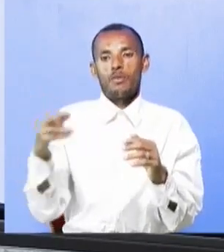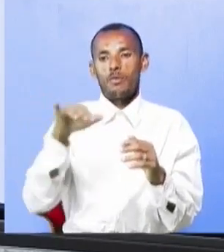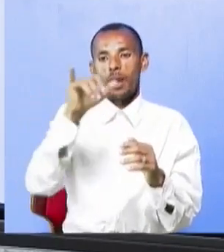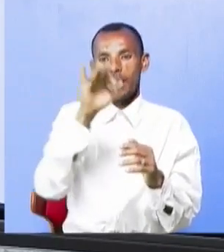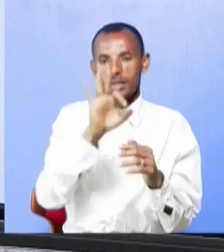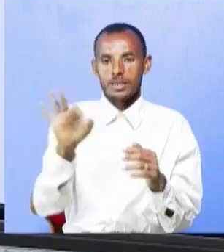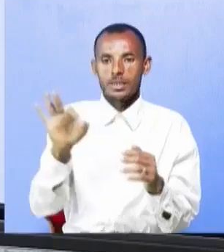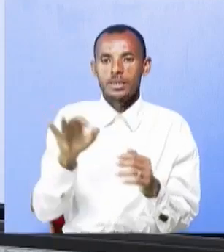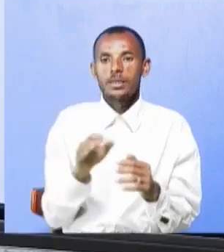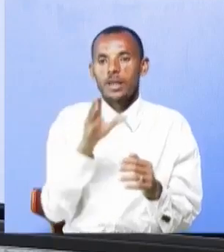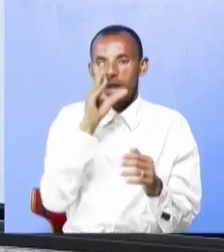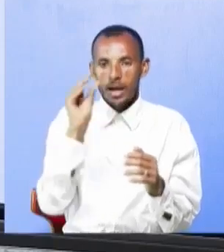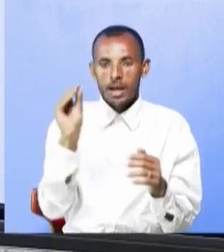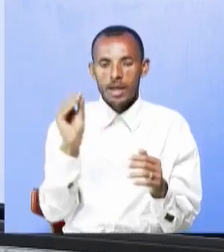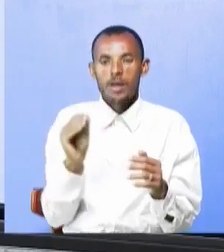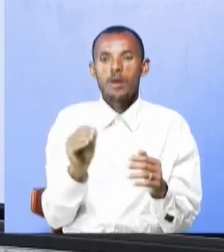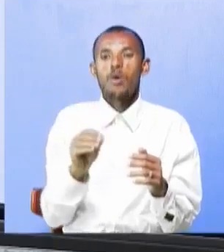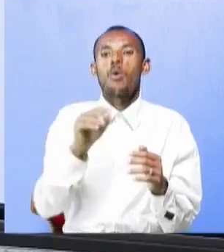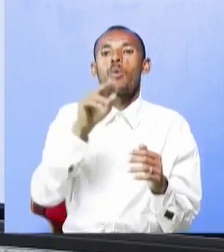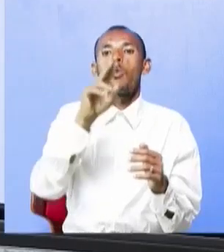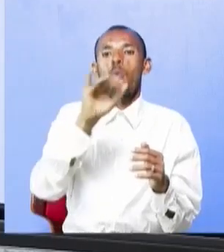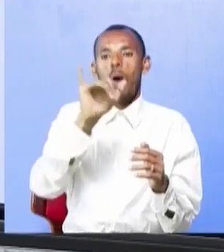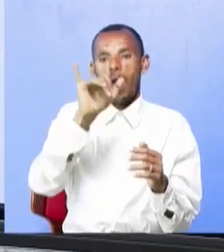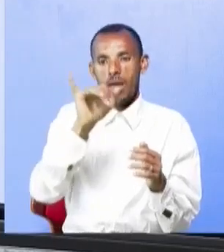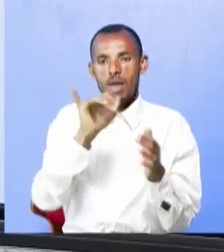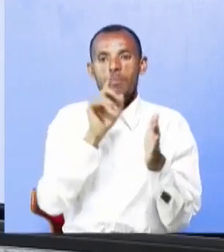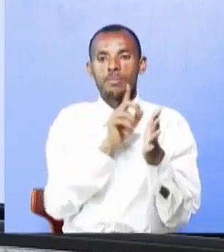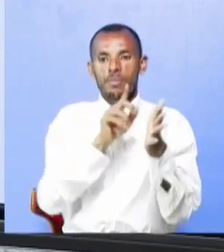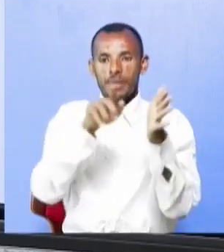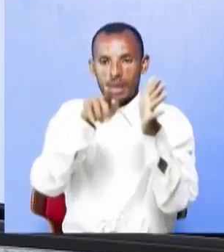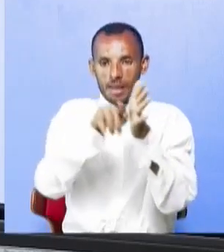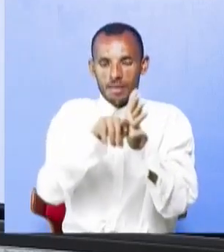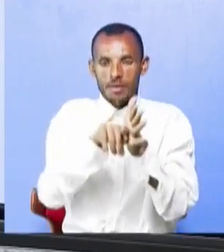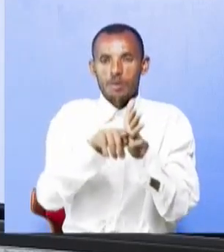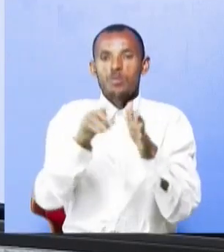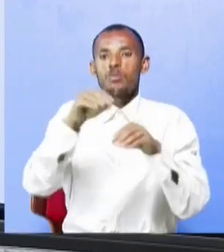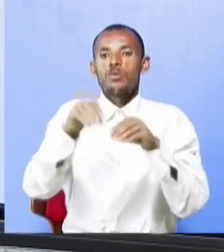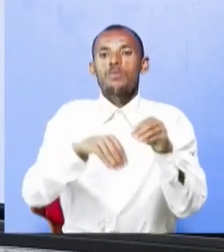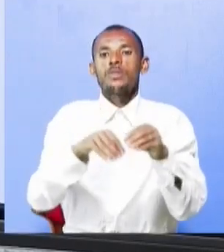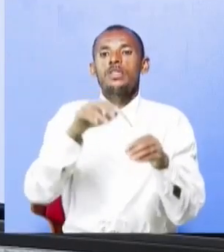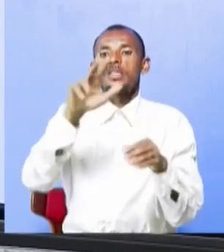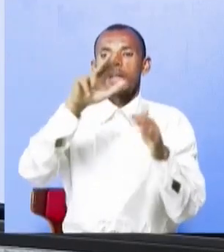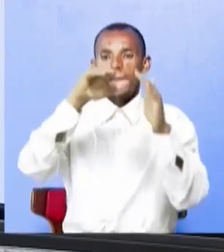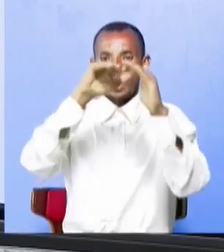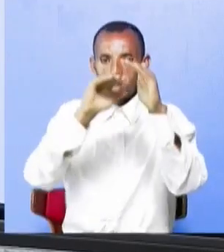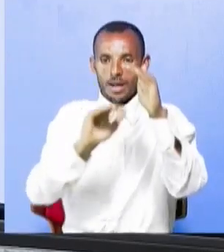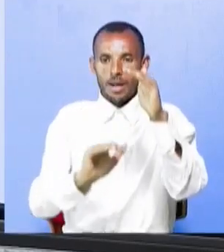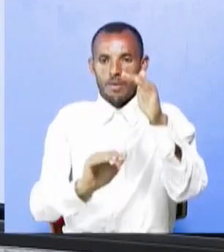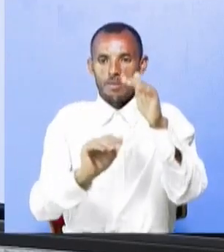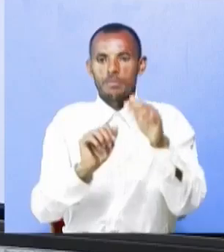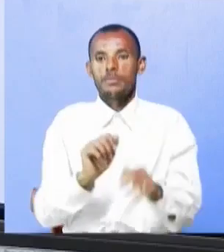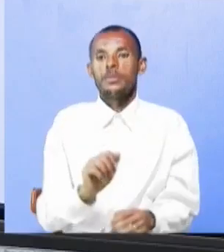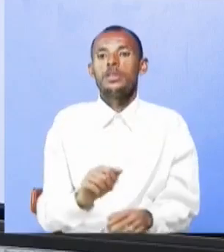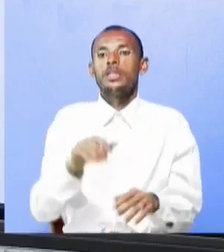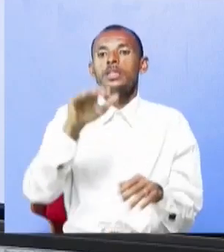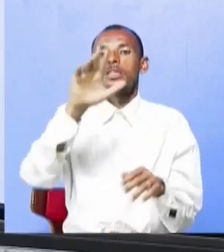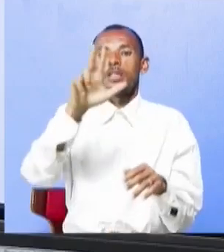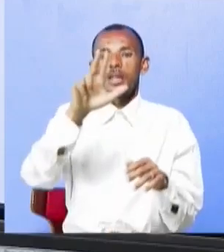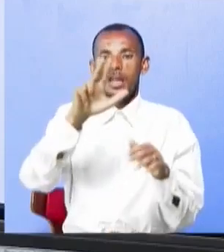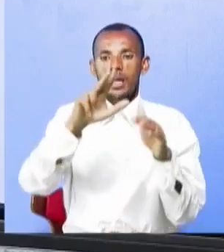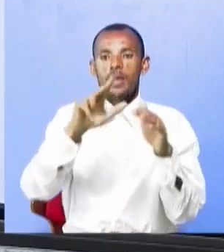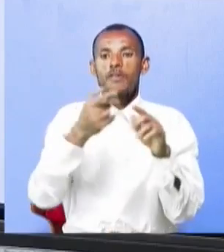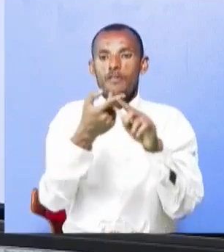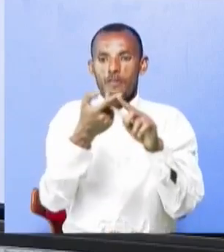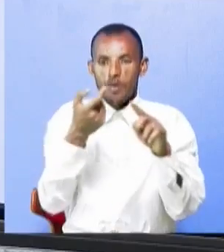y-axis, and Y is negative, so you need to move 3 units downward, 3 units